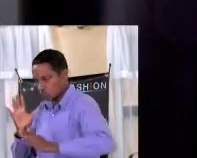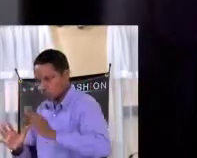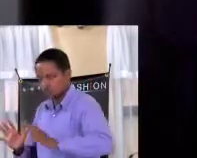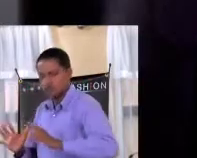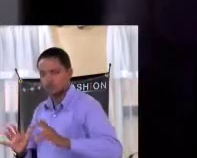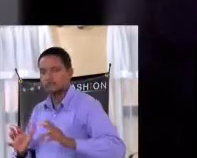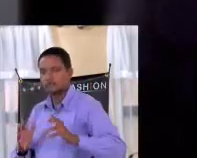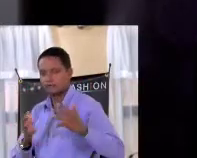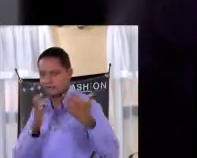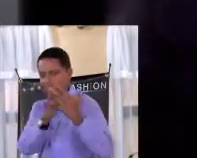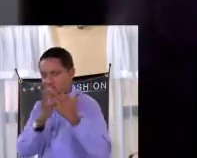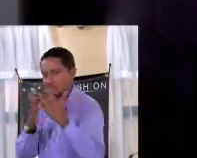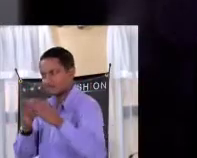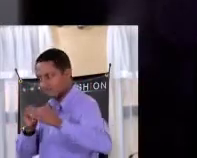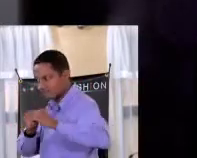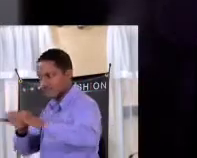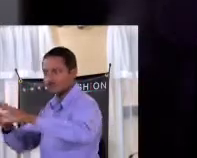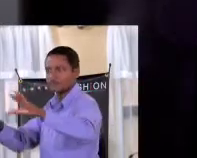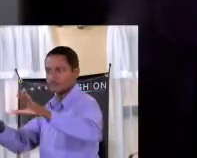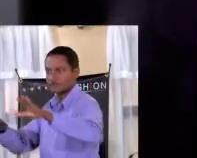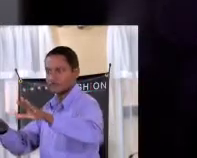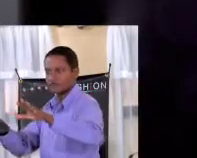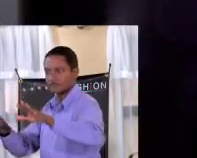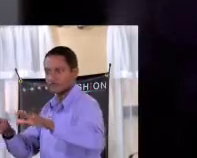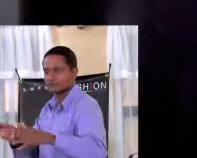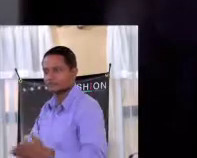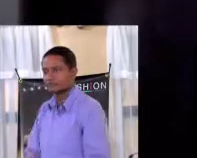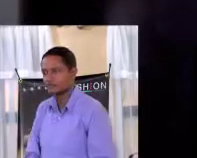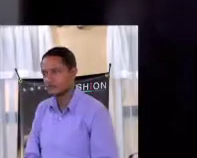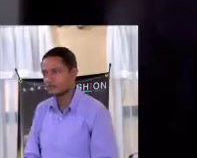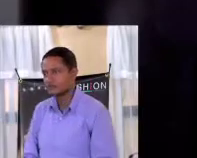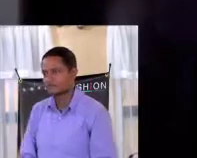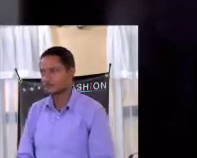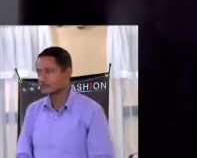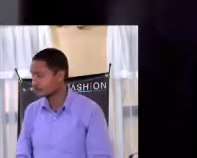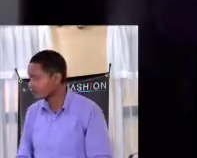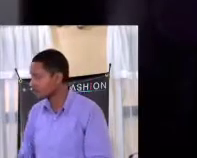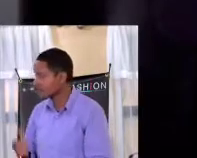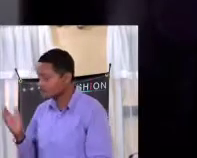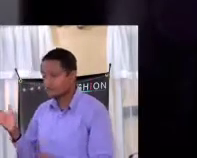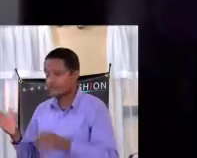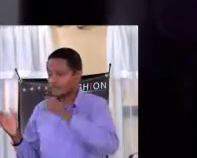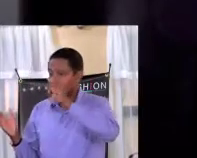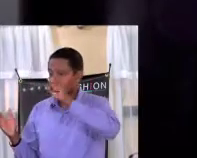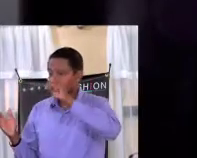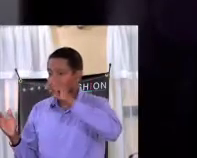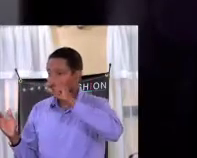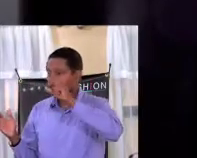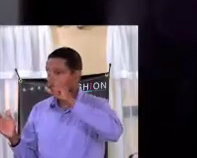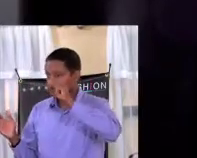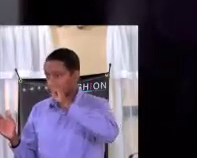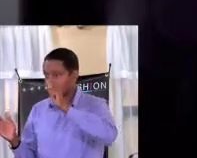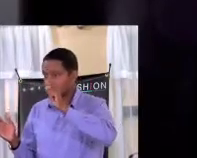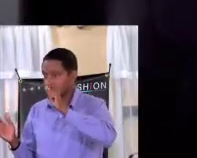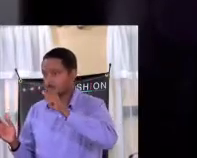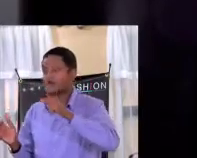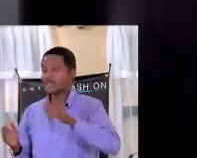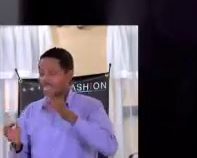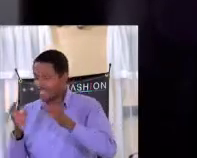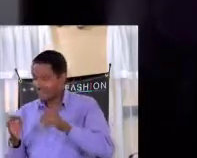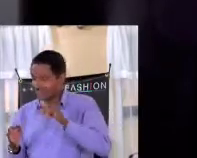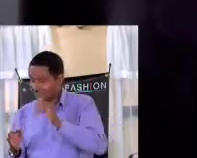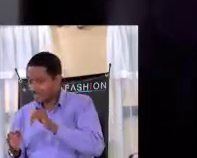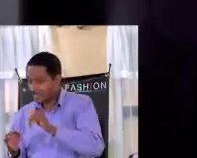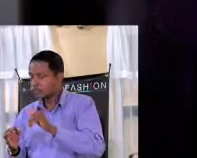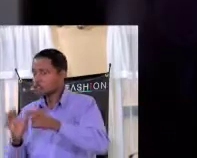as it's distilled, as long as it uses, as Sandra pointed out, all of the fundamentals